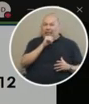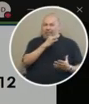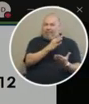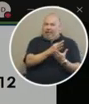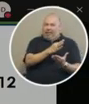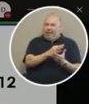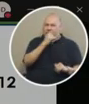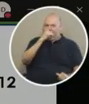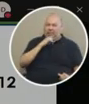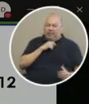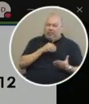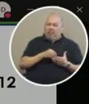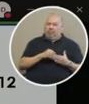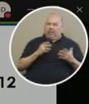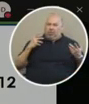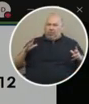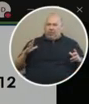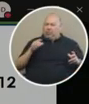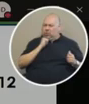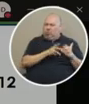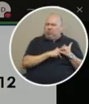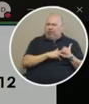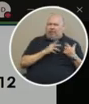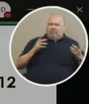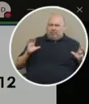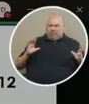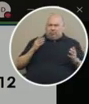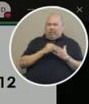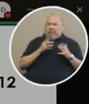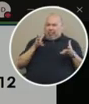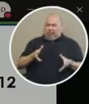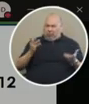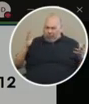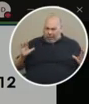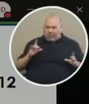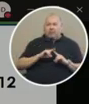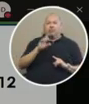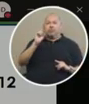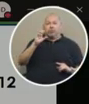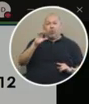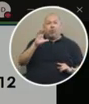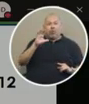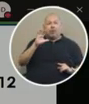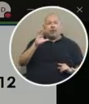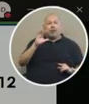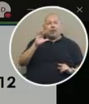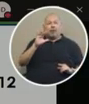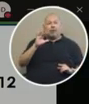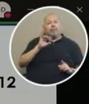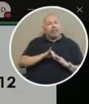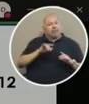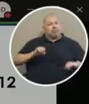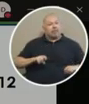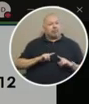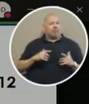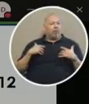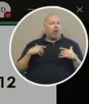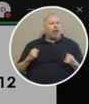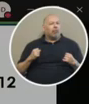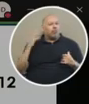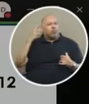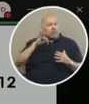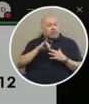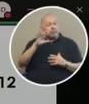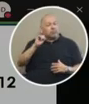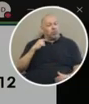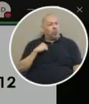financial because the money's already sold. There's no savings that you get out of it. So it would possibly be for health reasons. And